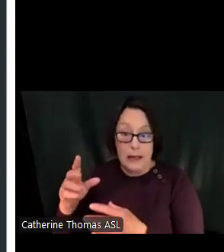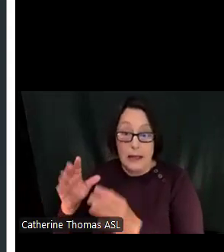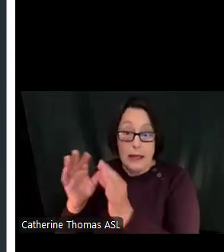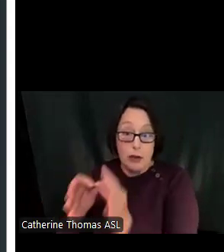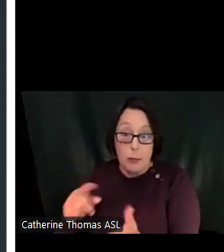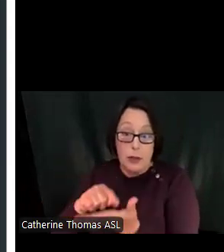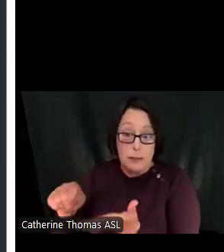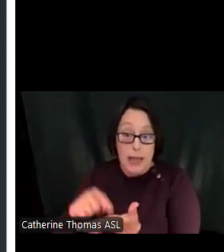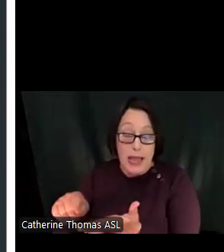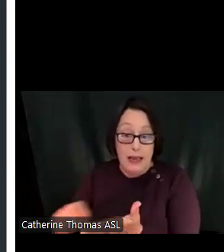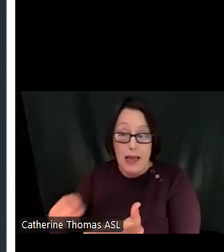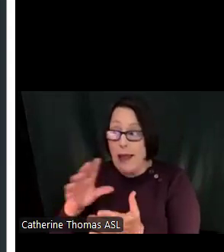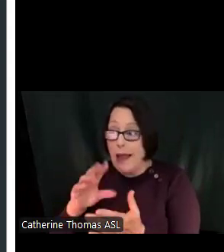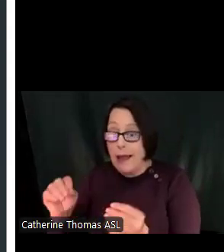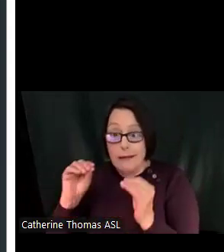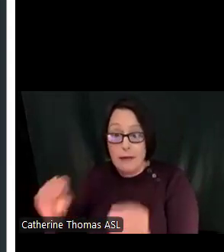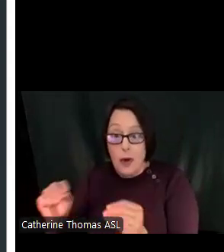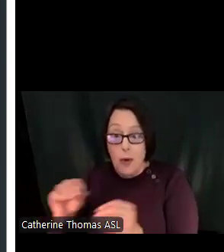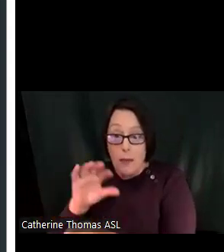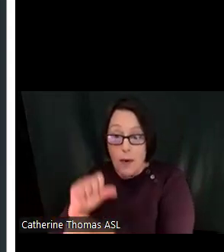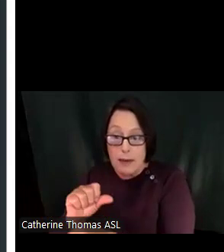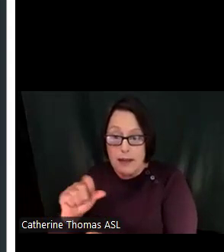appointment, such as last-minute cancellations.